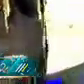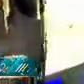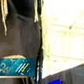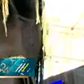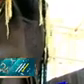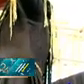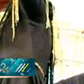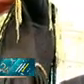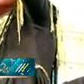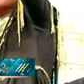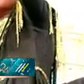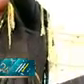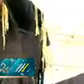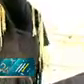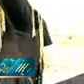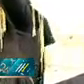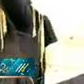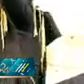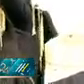t